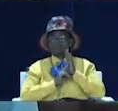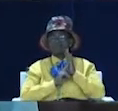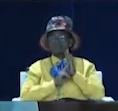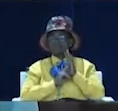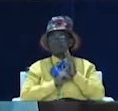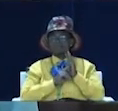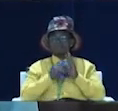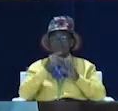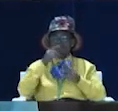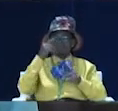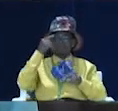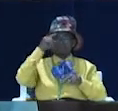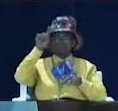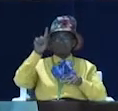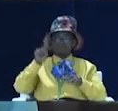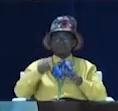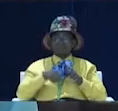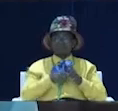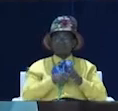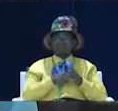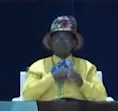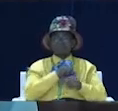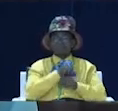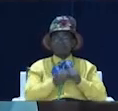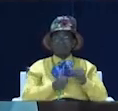for this year.